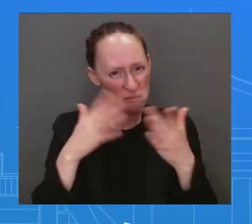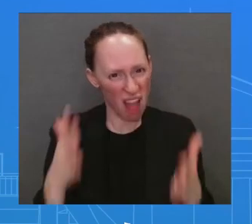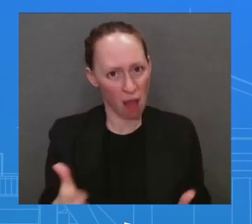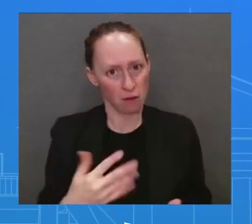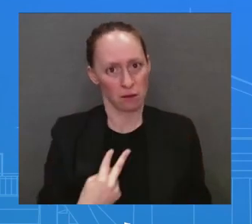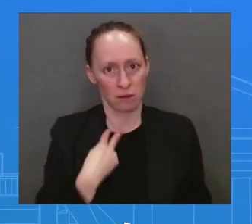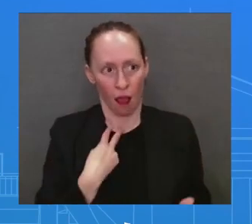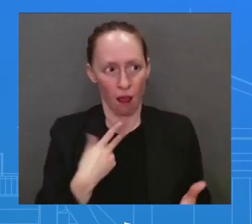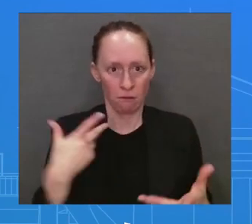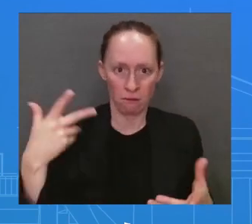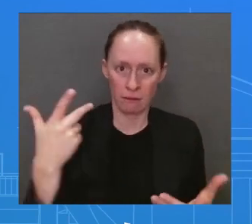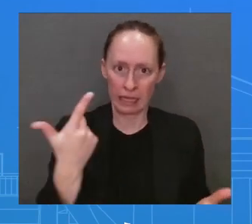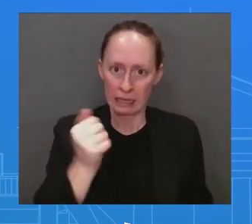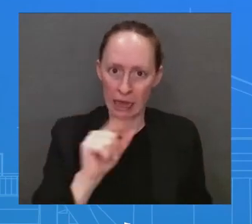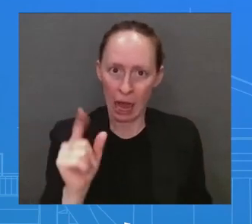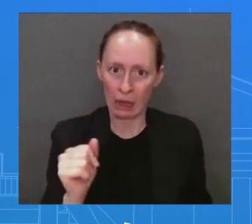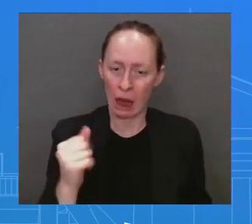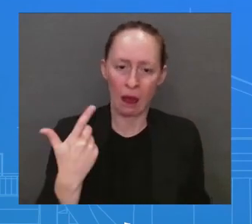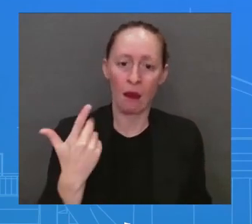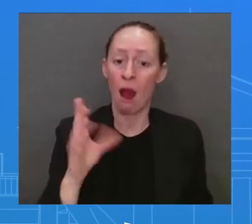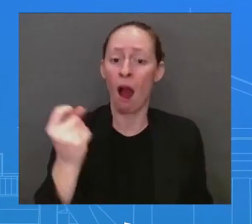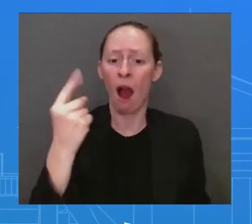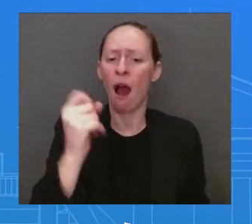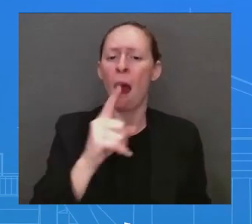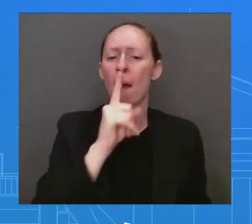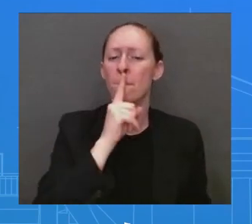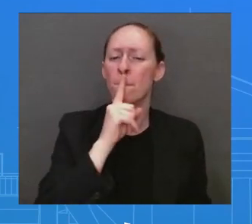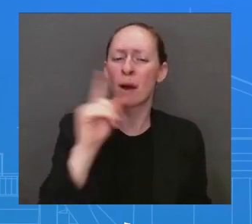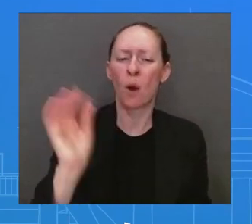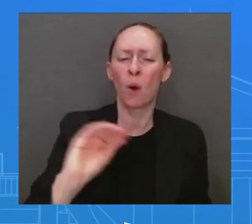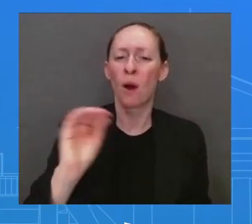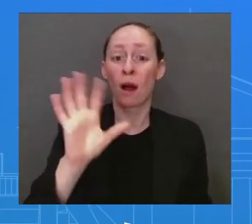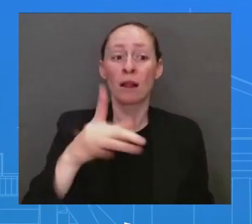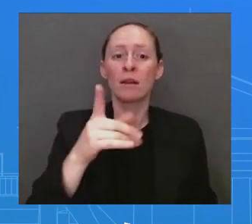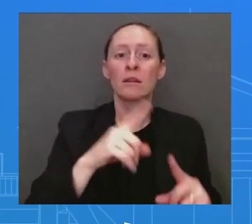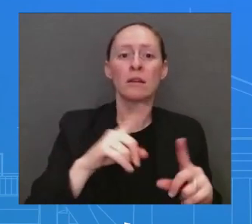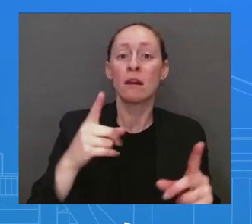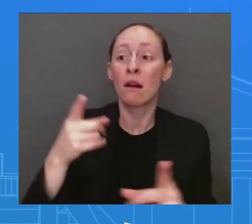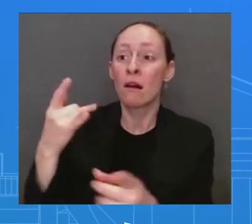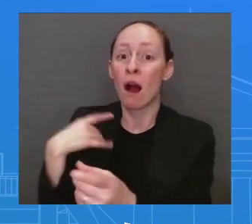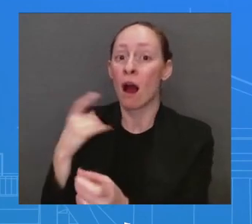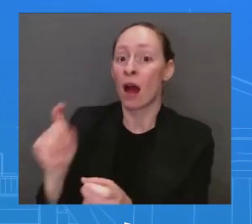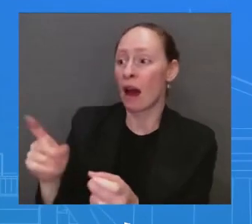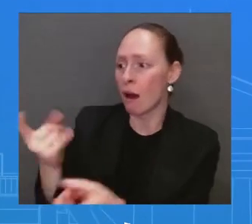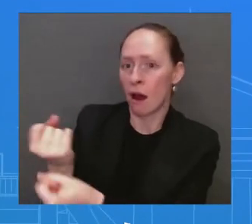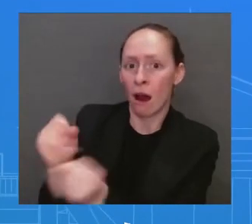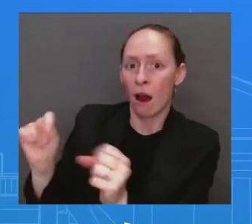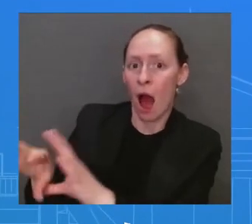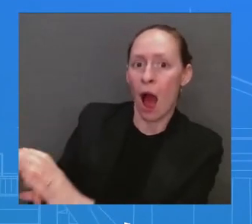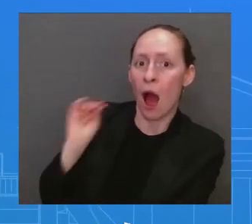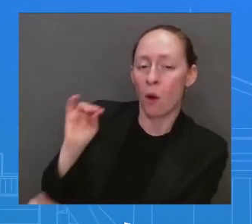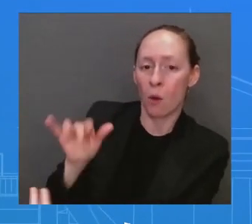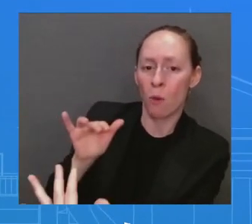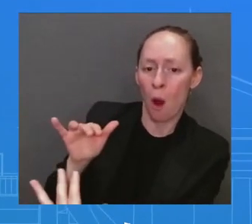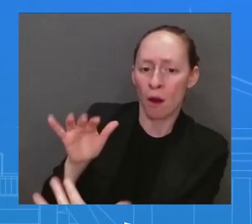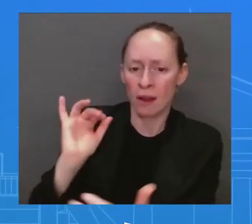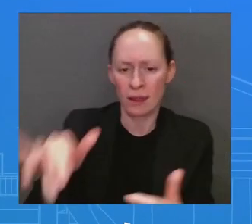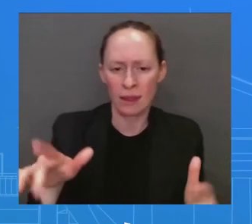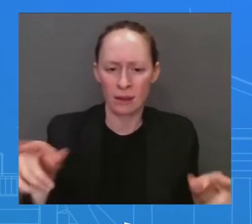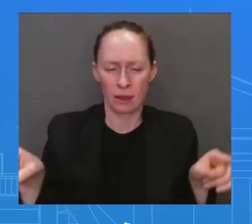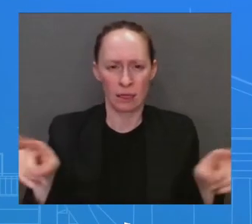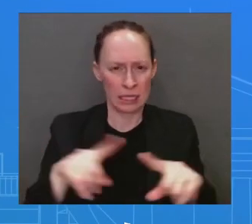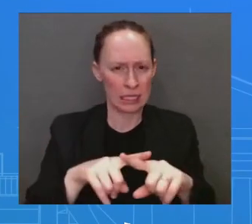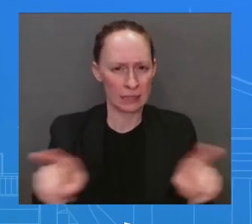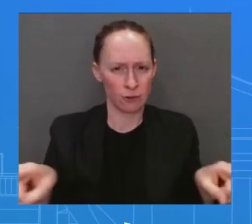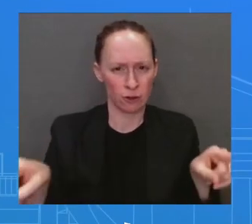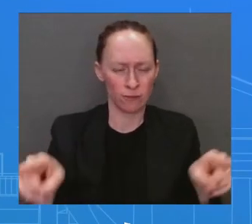a non-combatant evacuation operation. That's safe passage out of a war zone. Is there a current, advice, I guess, for folks